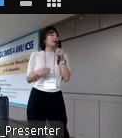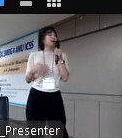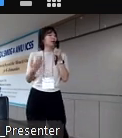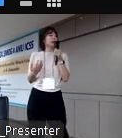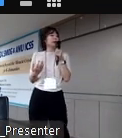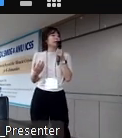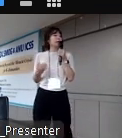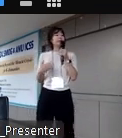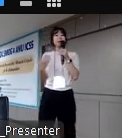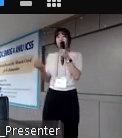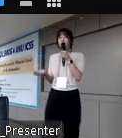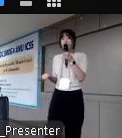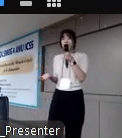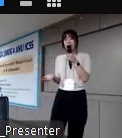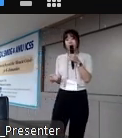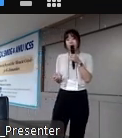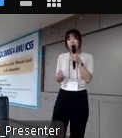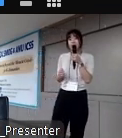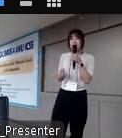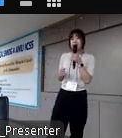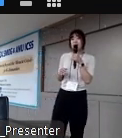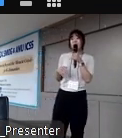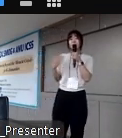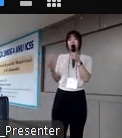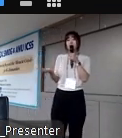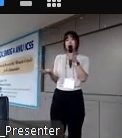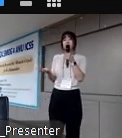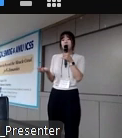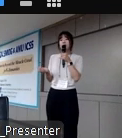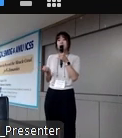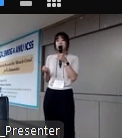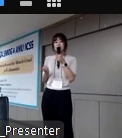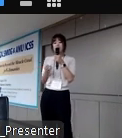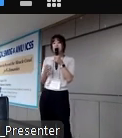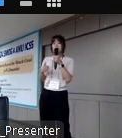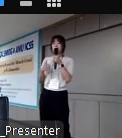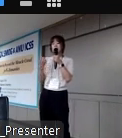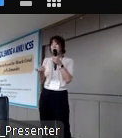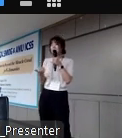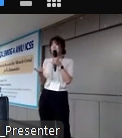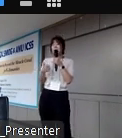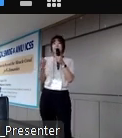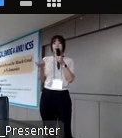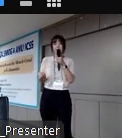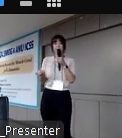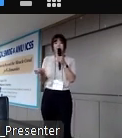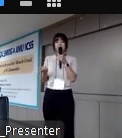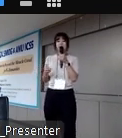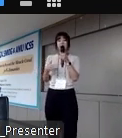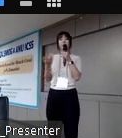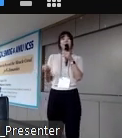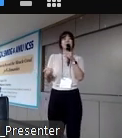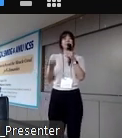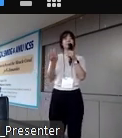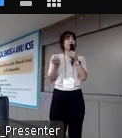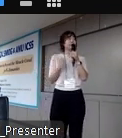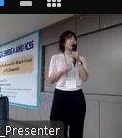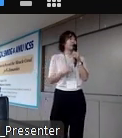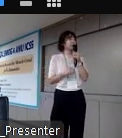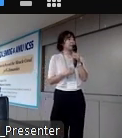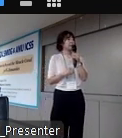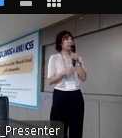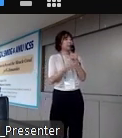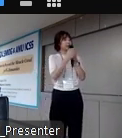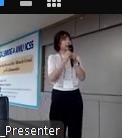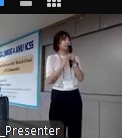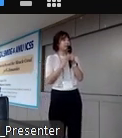was ex locus is a spatial predicate. It's independently motivated ingredients such as empty heads, incorporation, or positives, use of labels